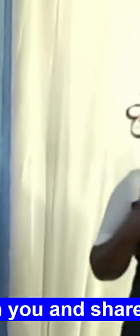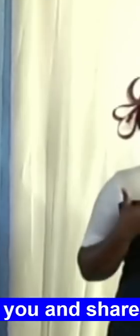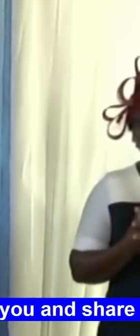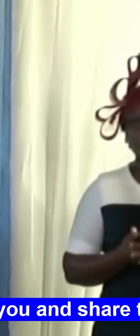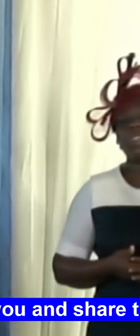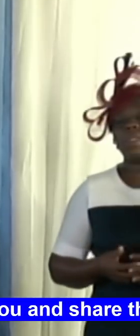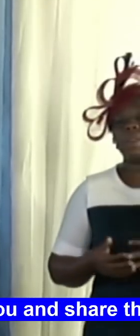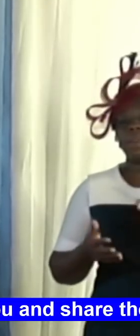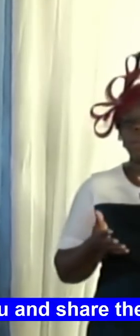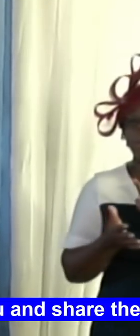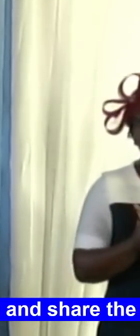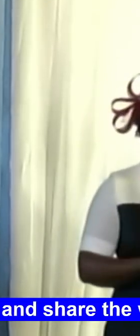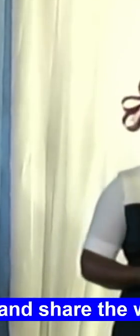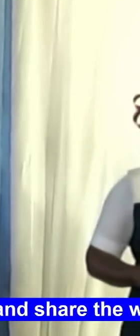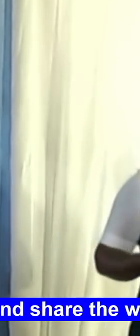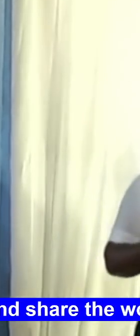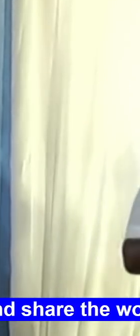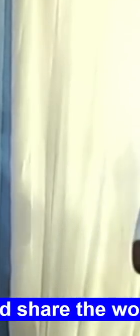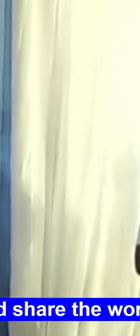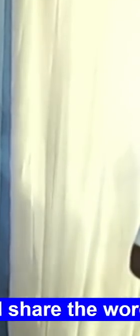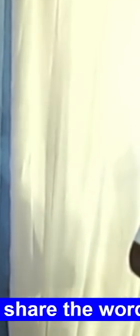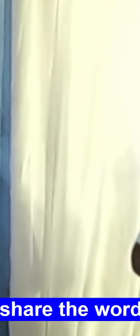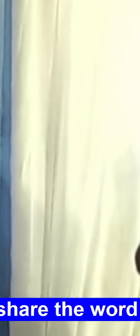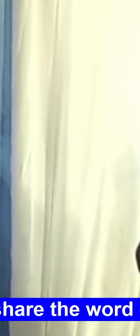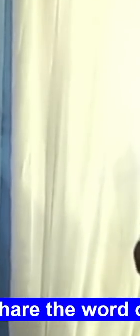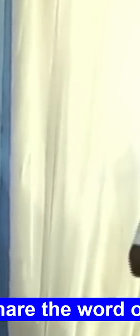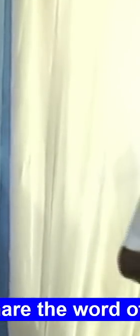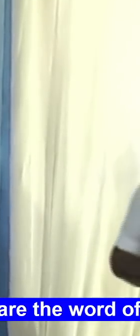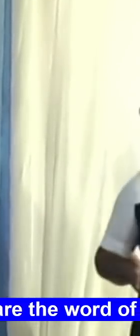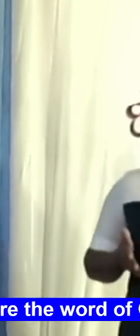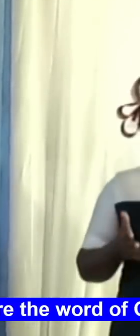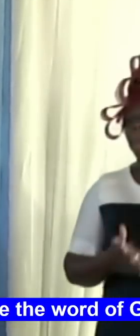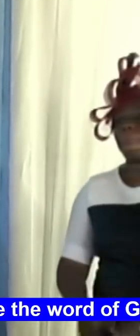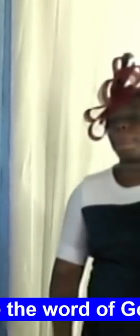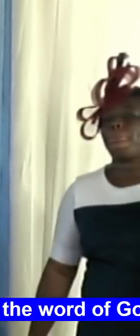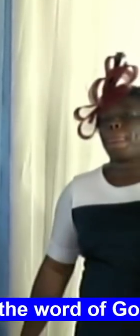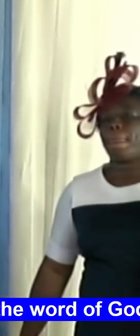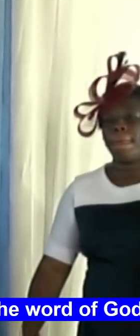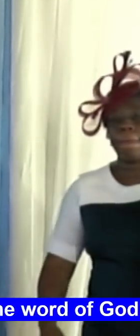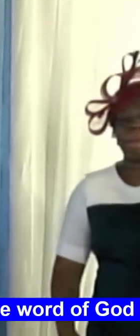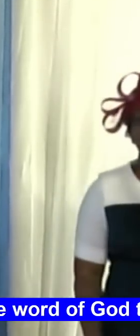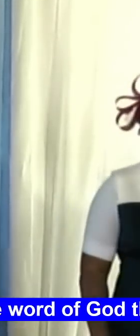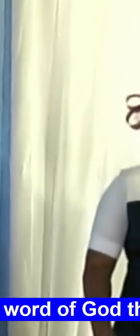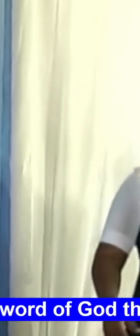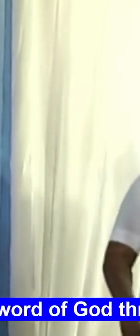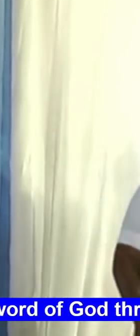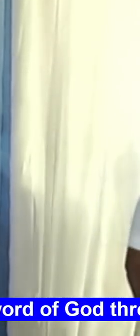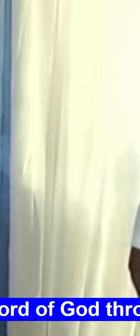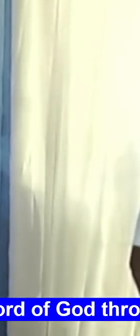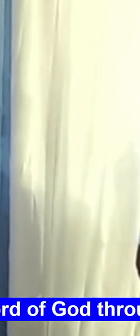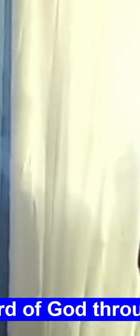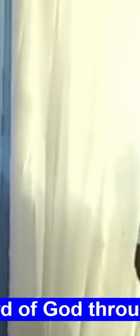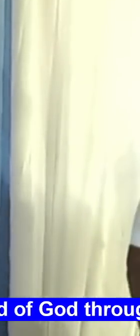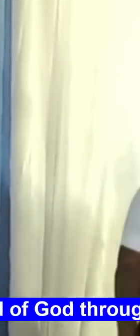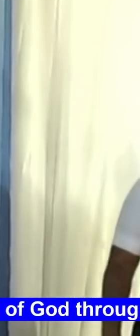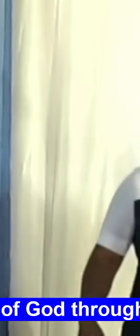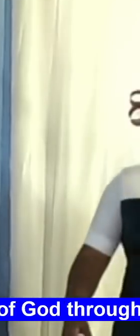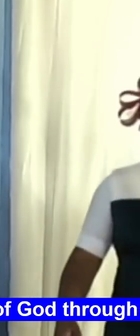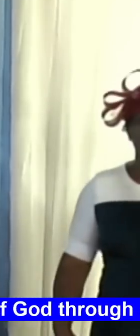thanks. In Jesus' name. Thank you, great God. Praise